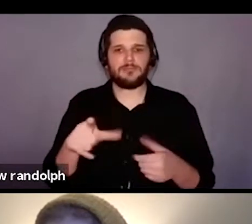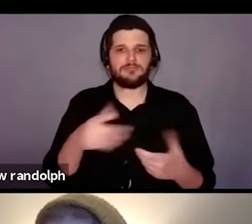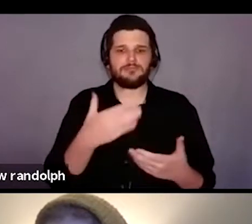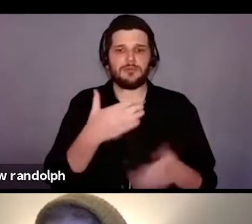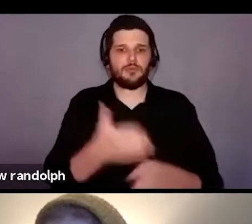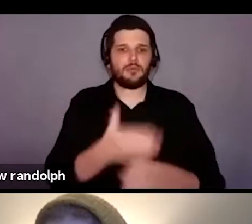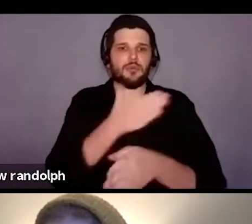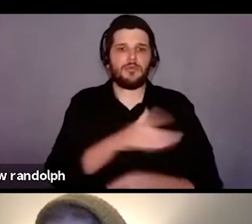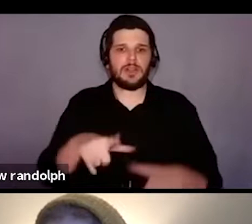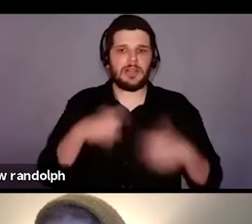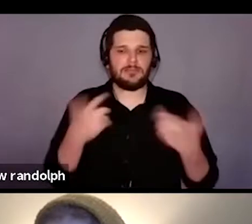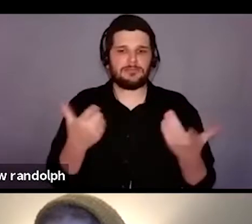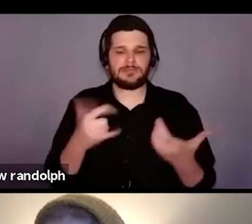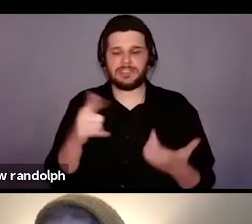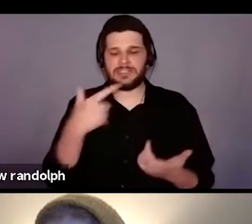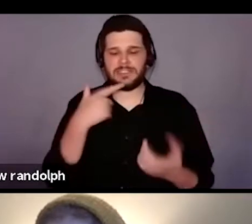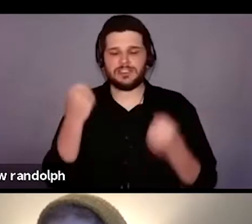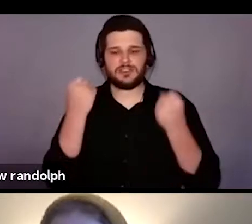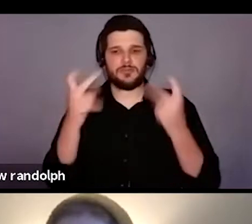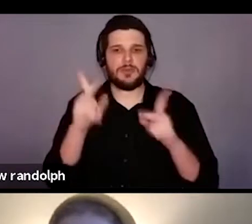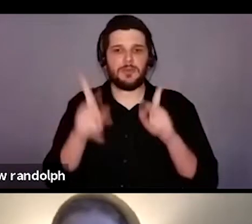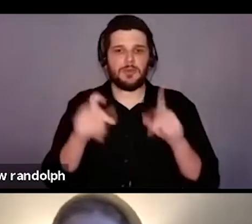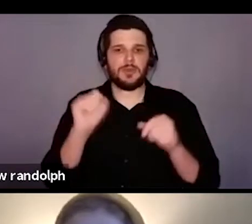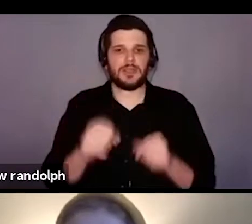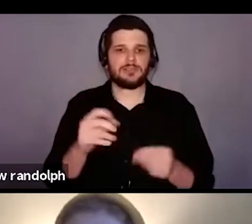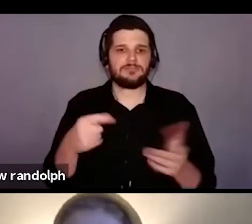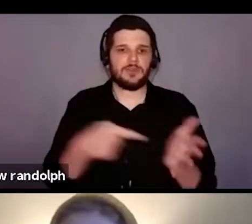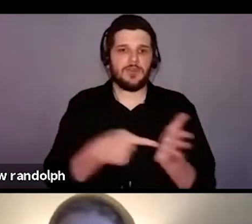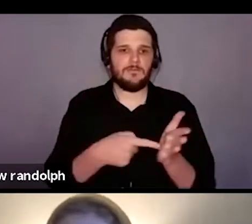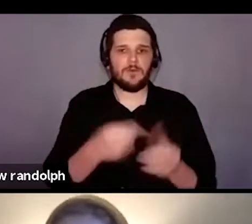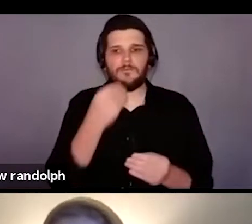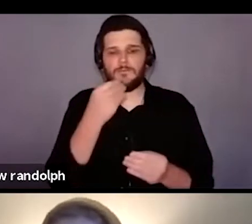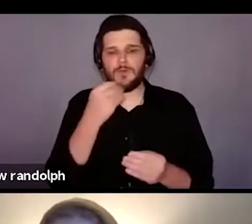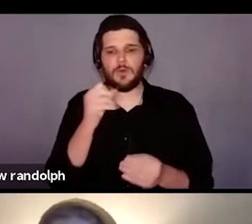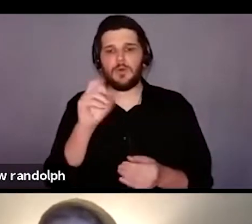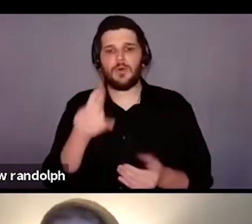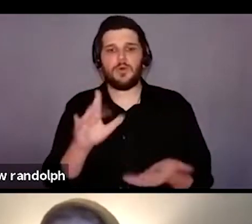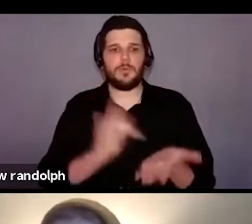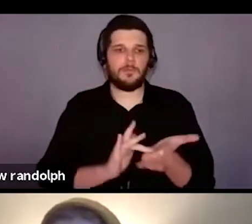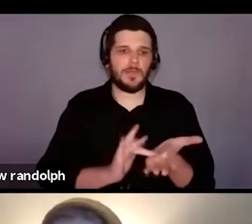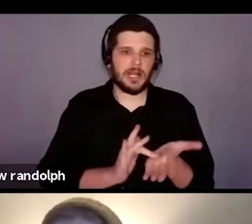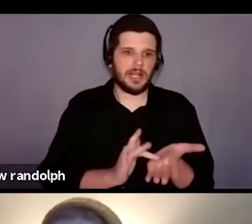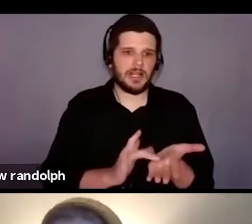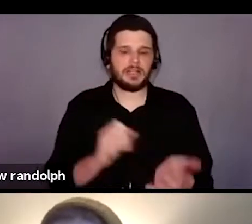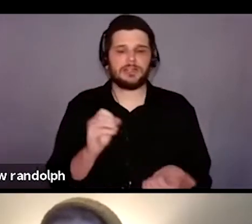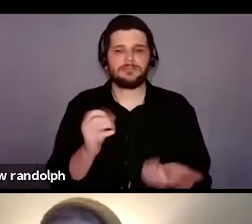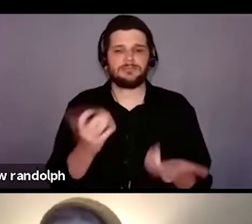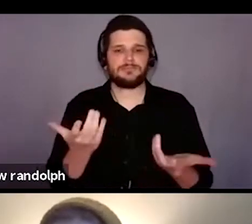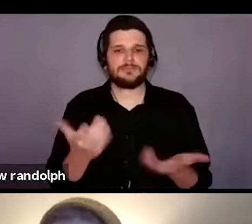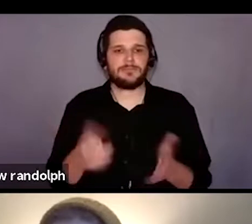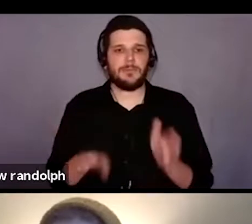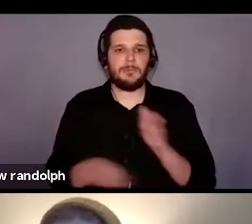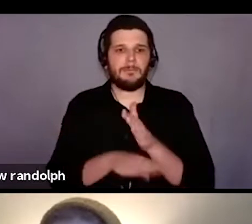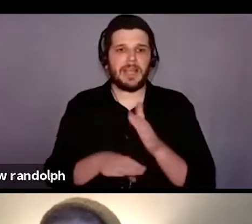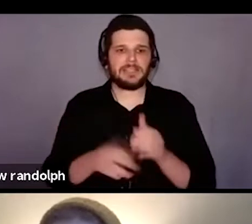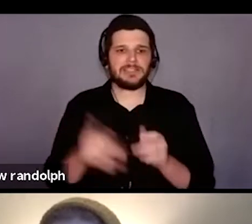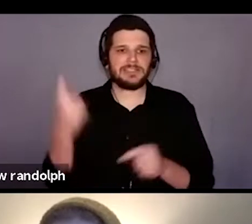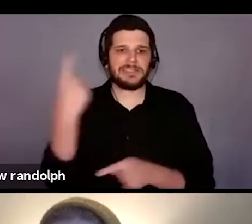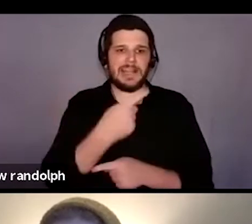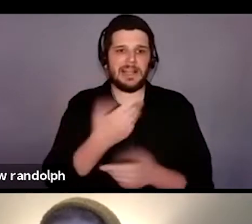many of us could actually afford food or our medication and just basic daily